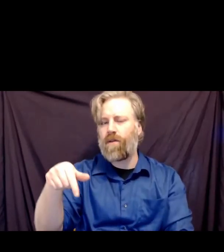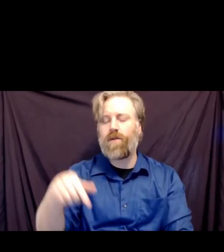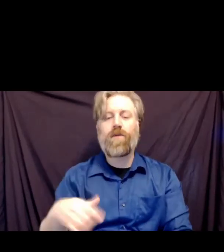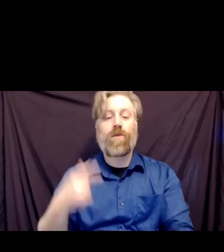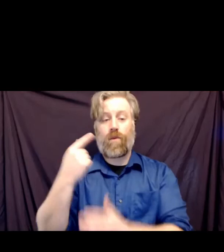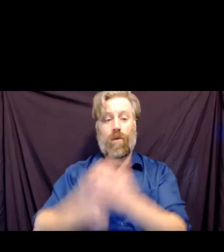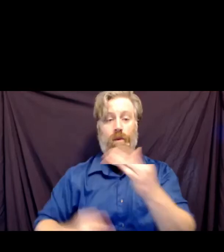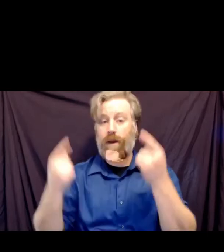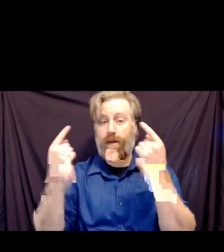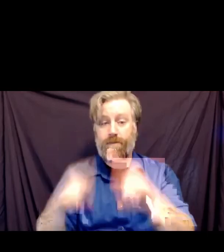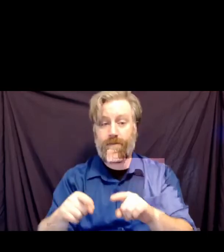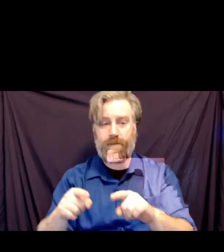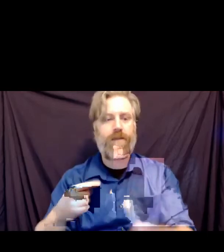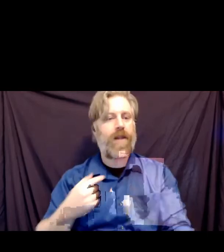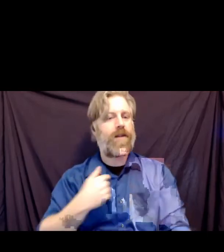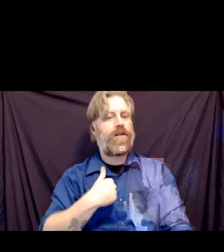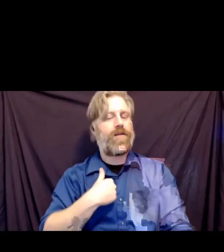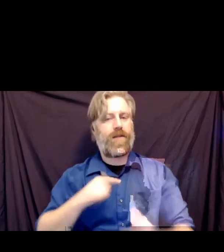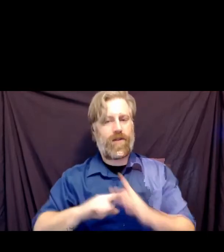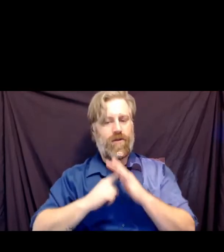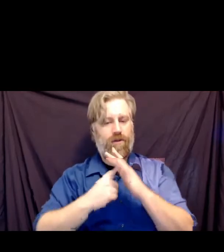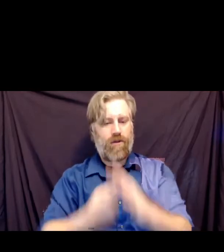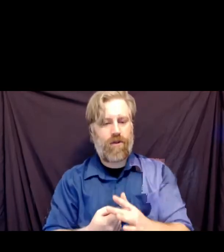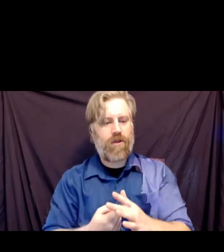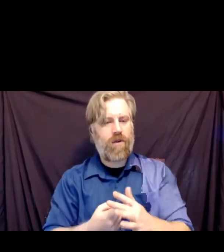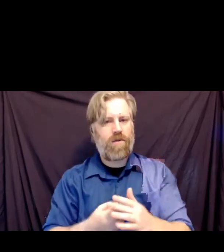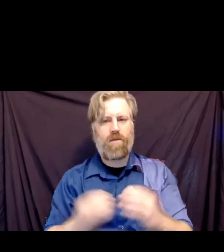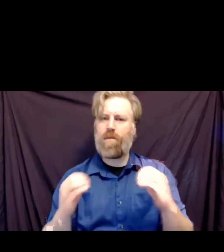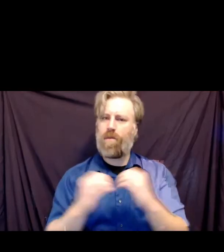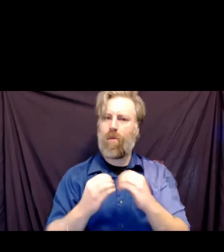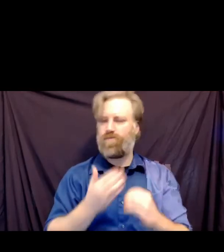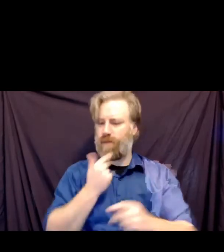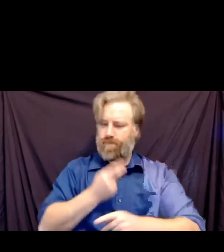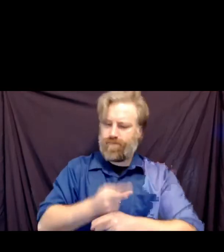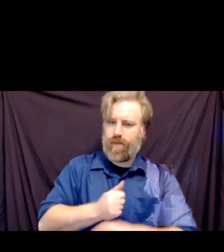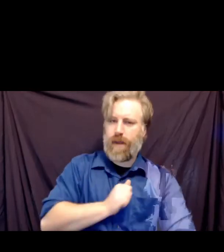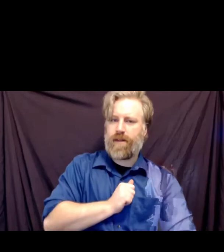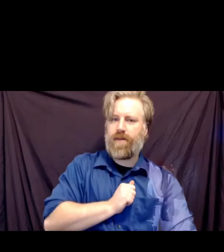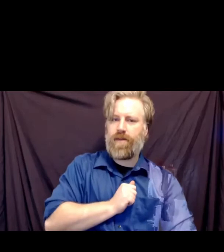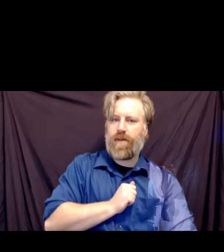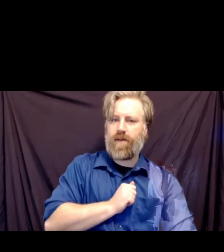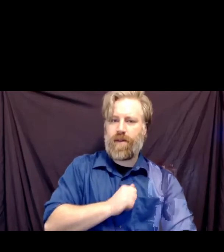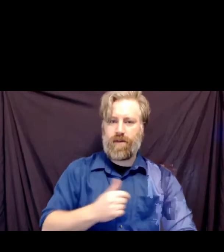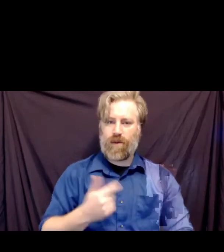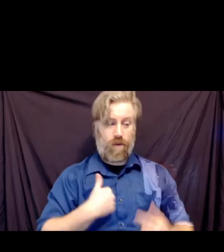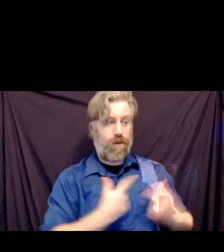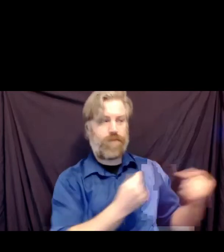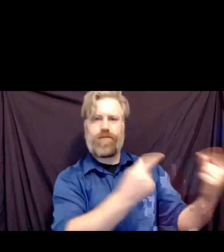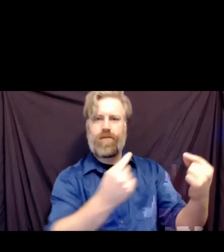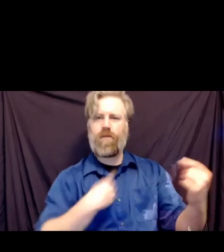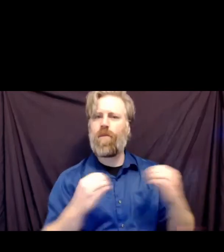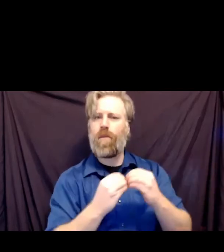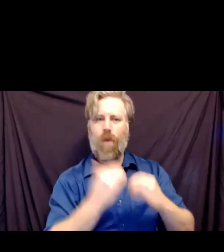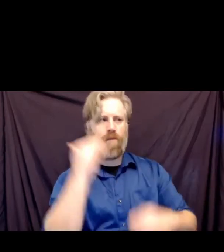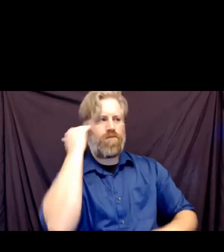happened, I guess, is I started to take better care of myself, notice the things that I was doing. So